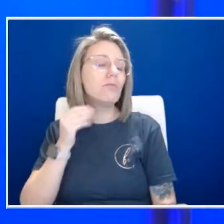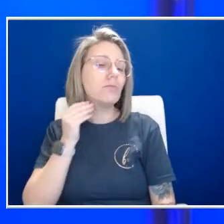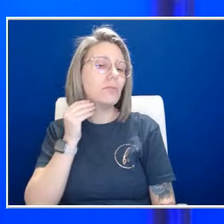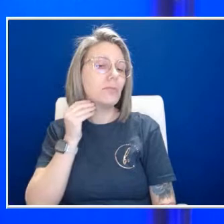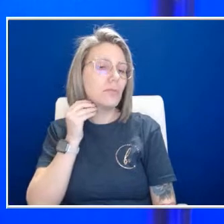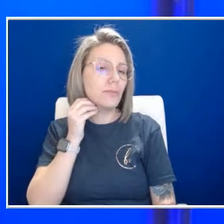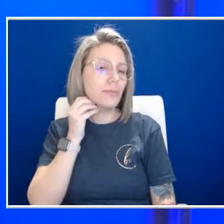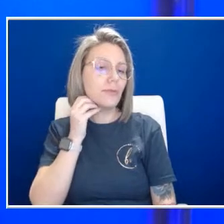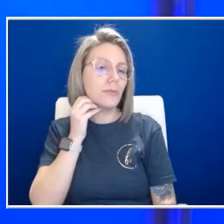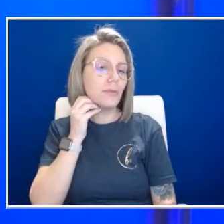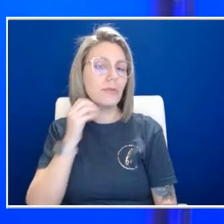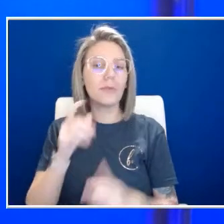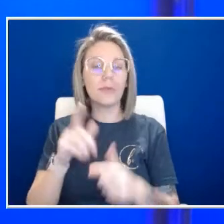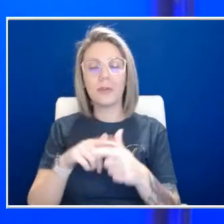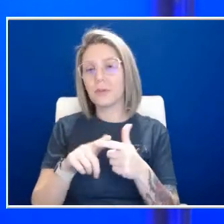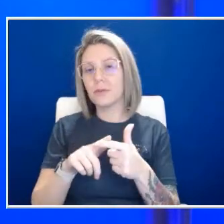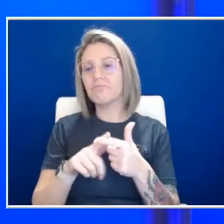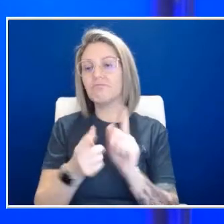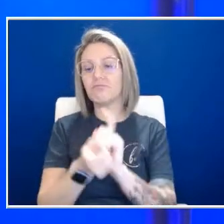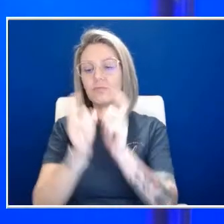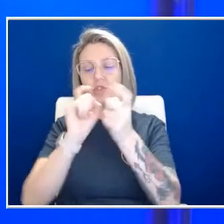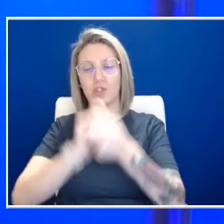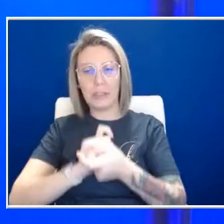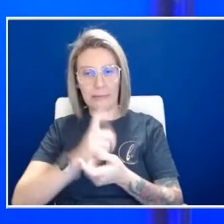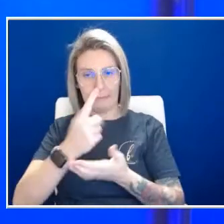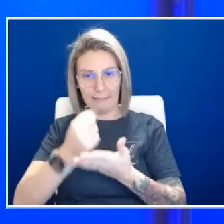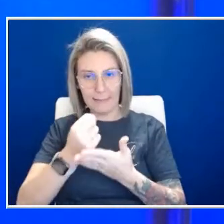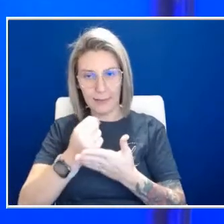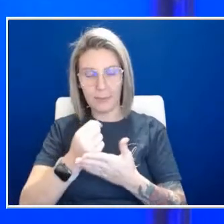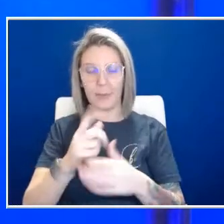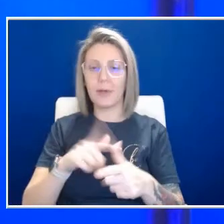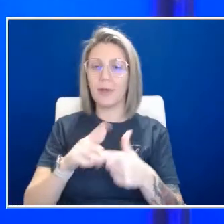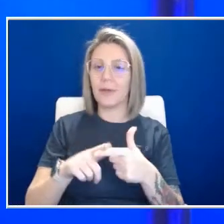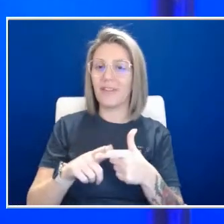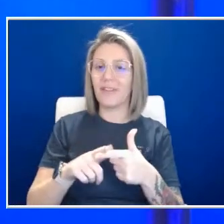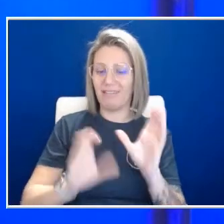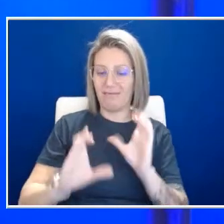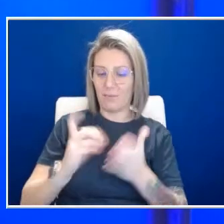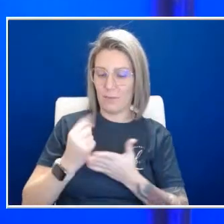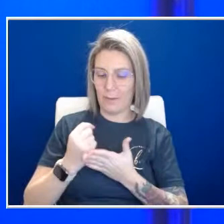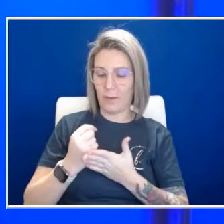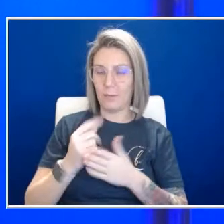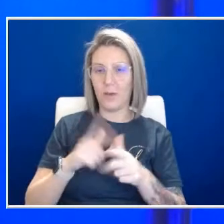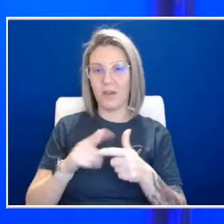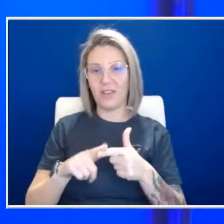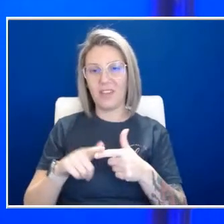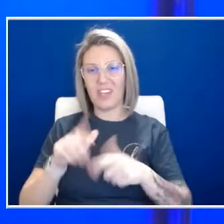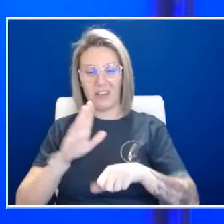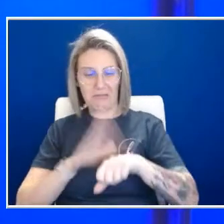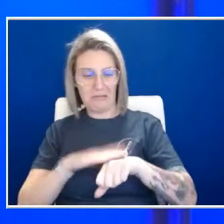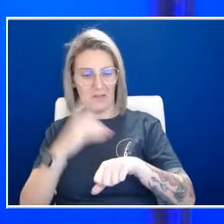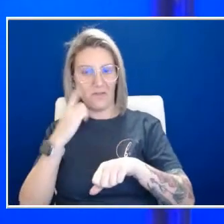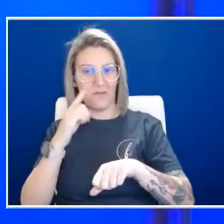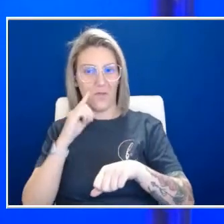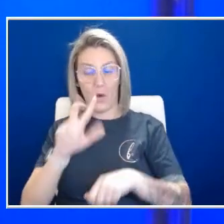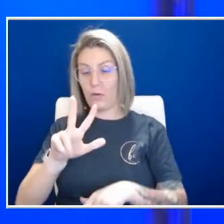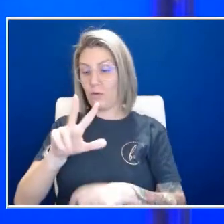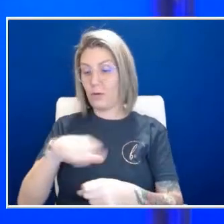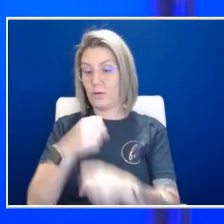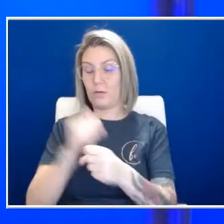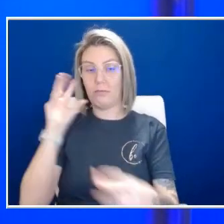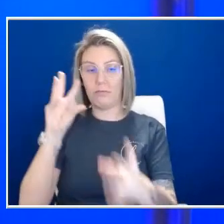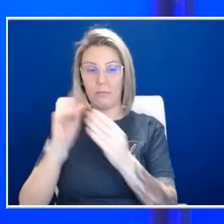changed the immunotherapy and some chemo, and then I was on that. So 3 years total